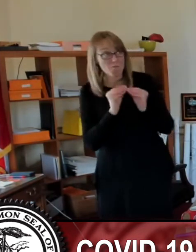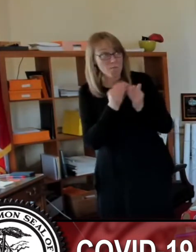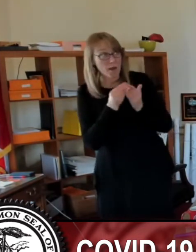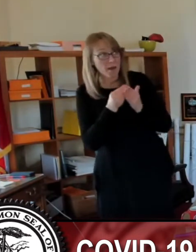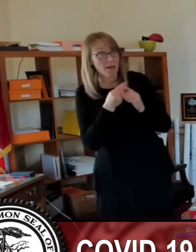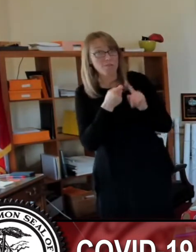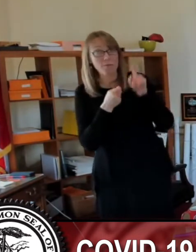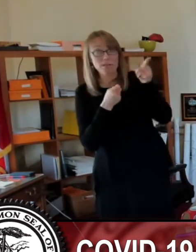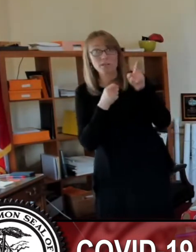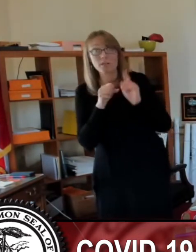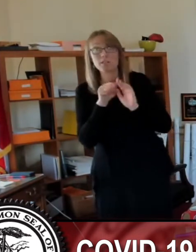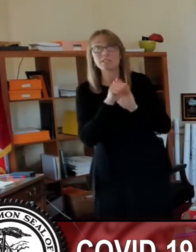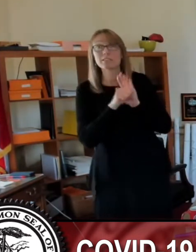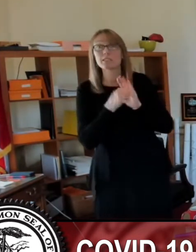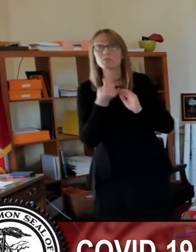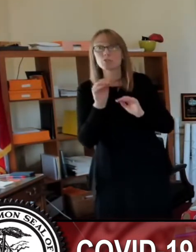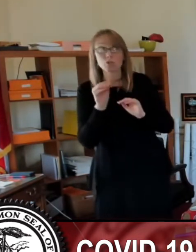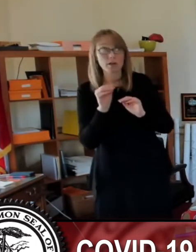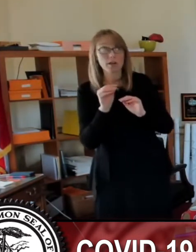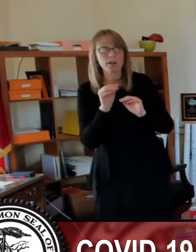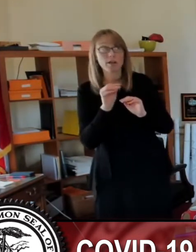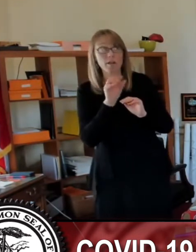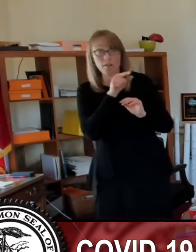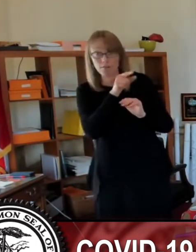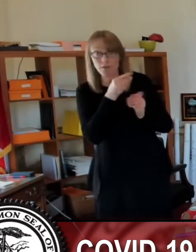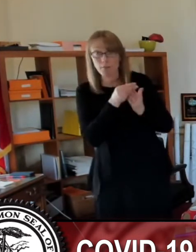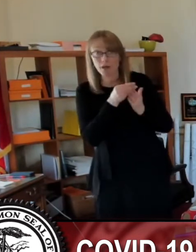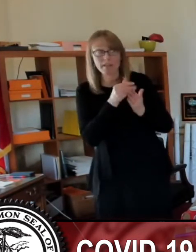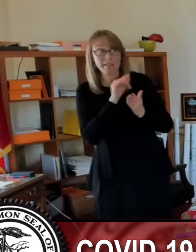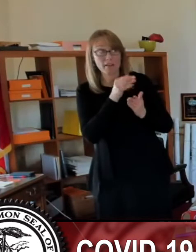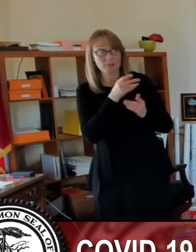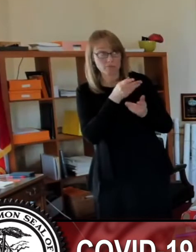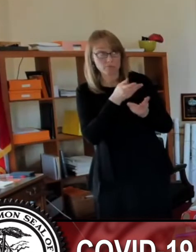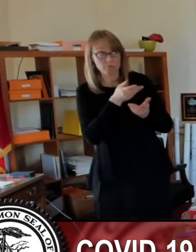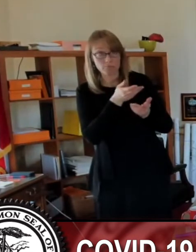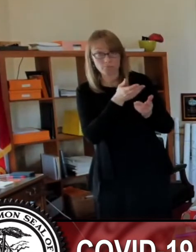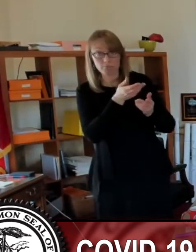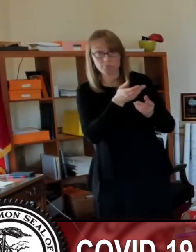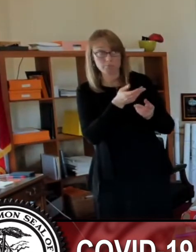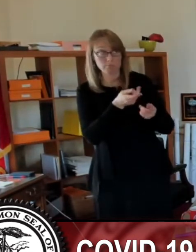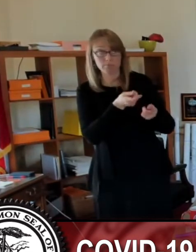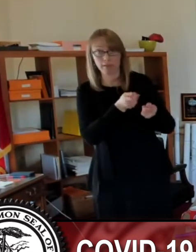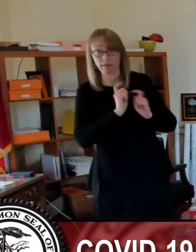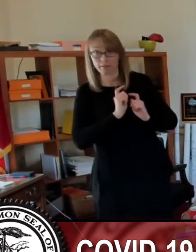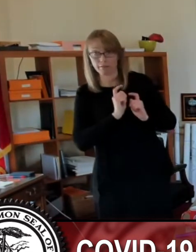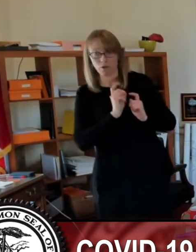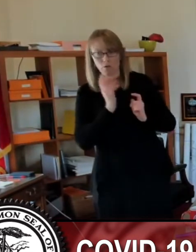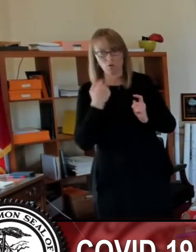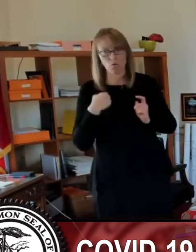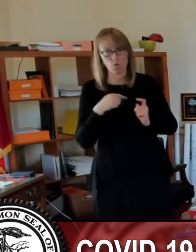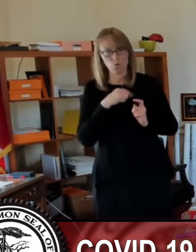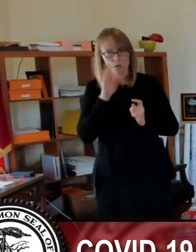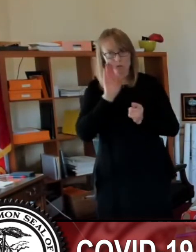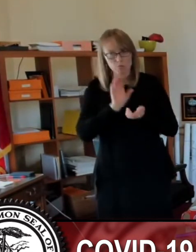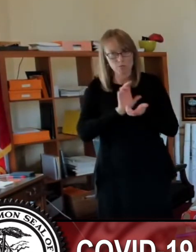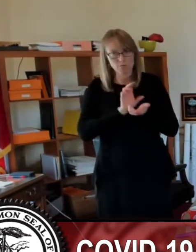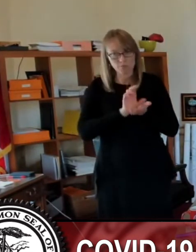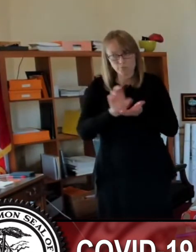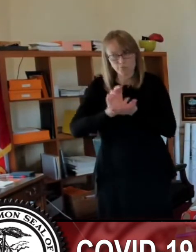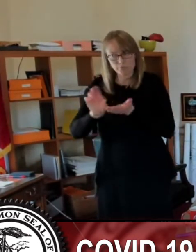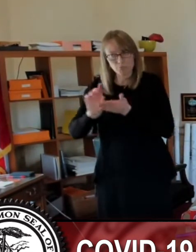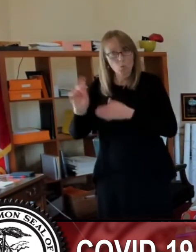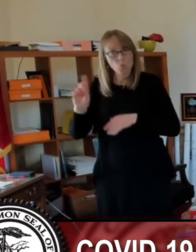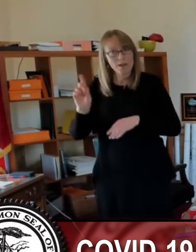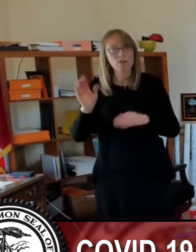into small businesses also. But right now, we've spent our $35 million, with very